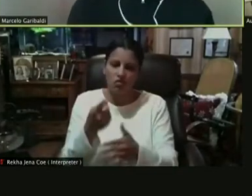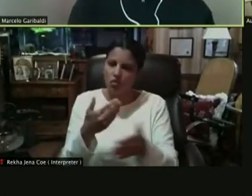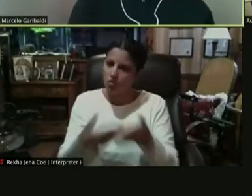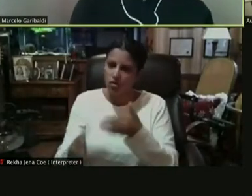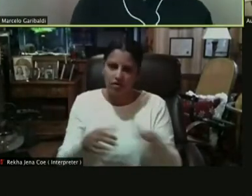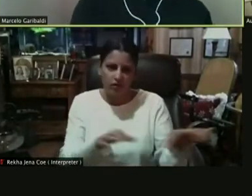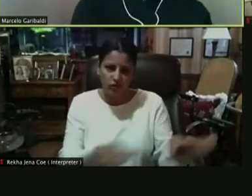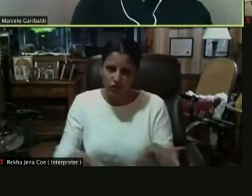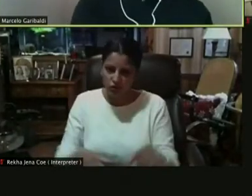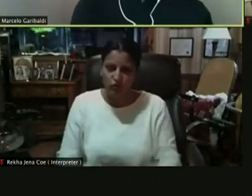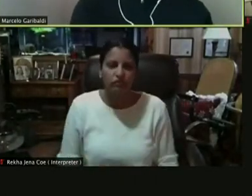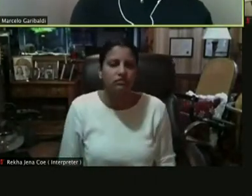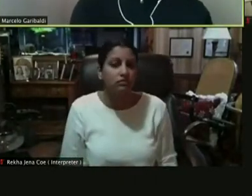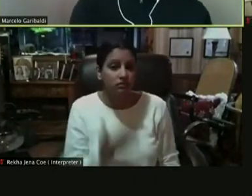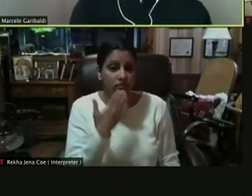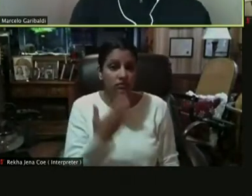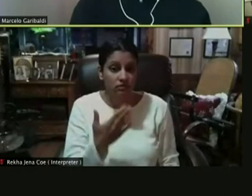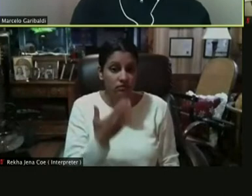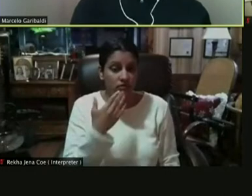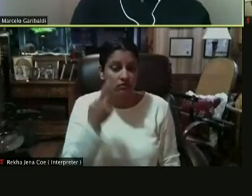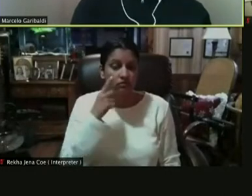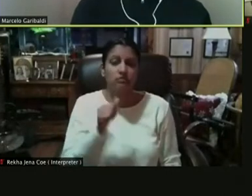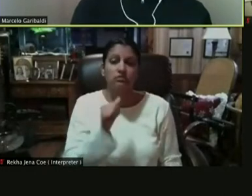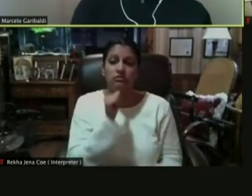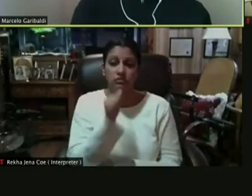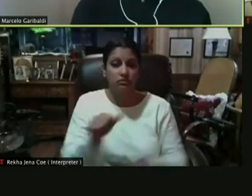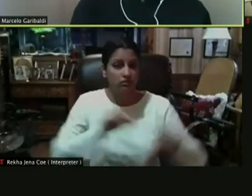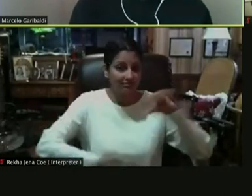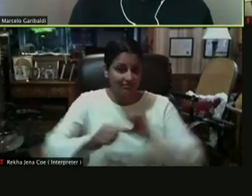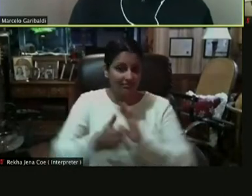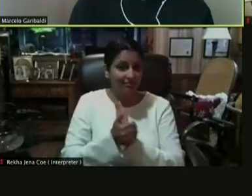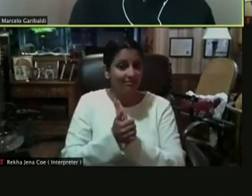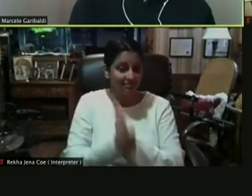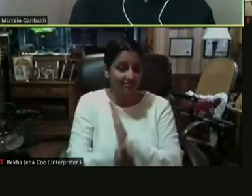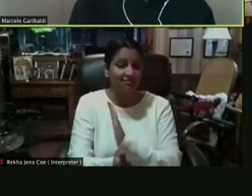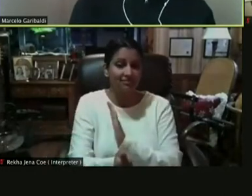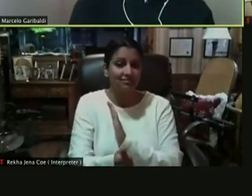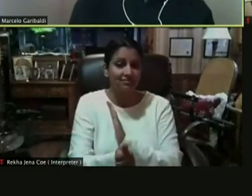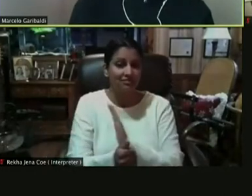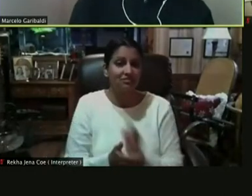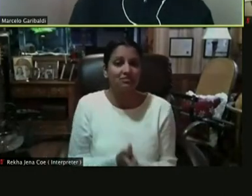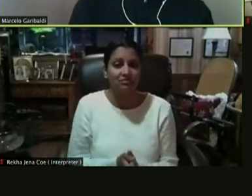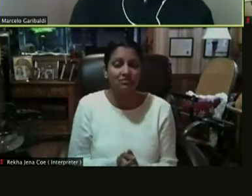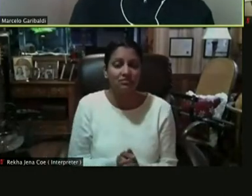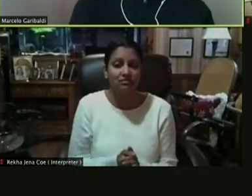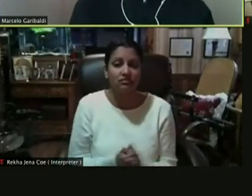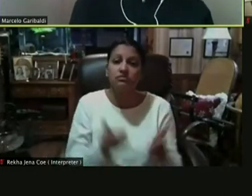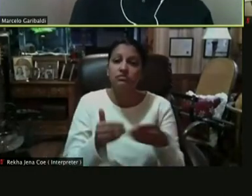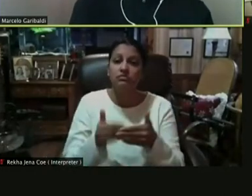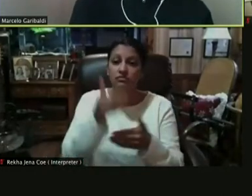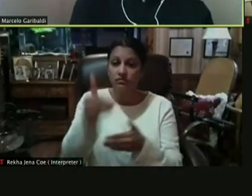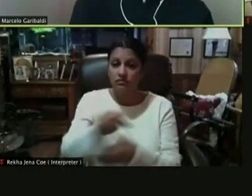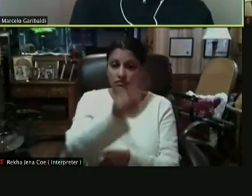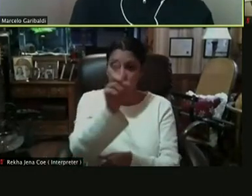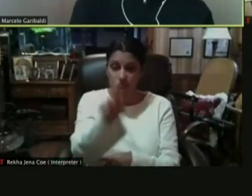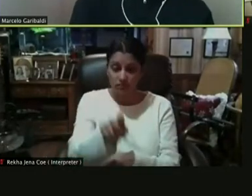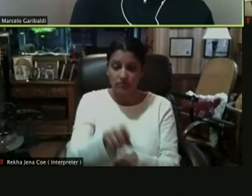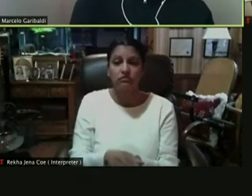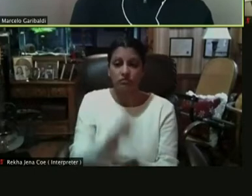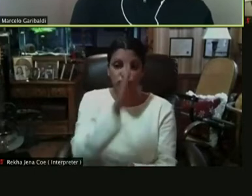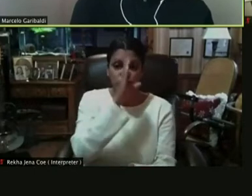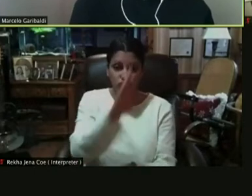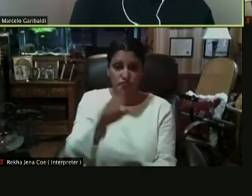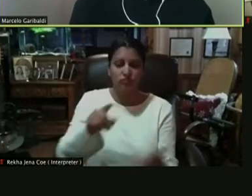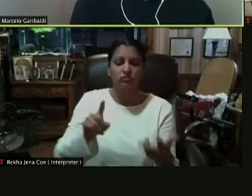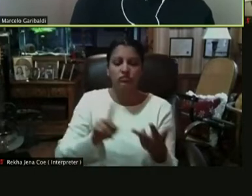Thank you, guys. That's great to get some non-science skills in there. So this next question is directed towards Dr.